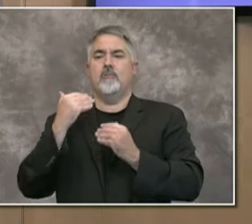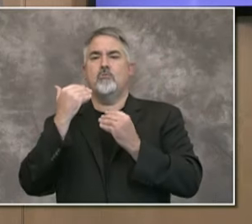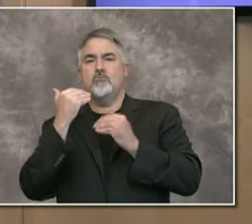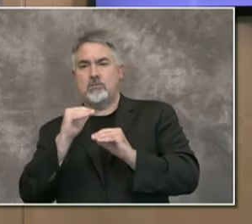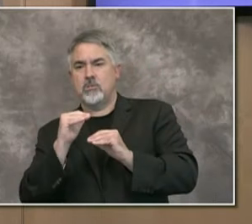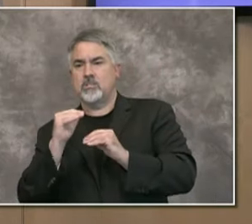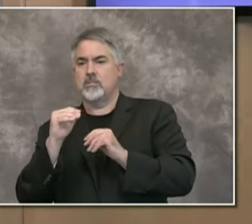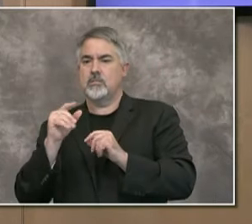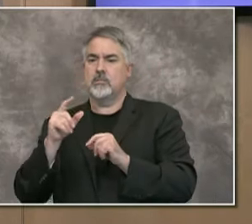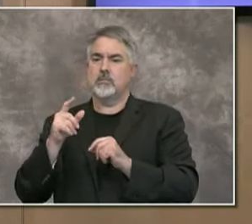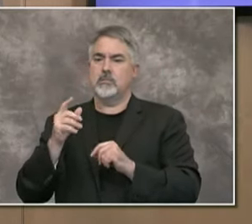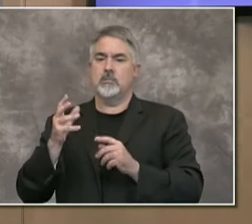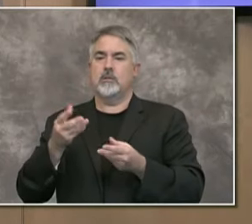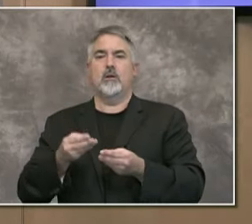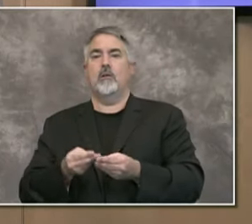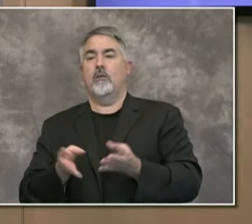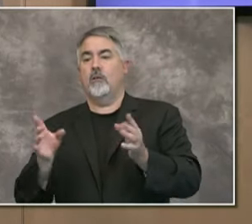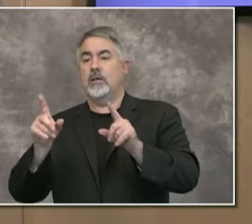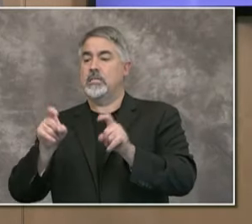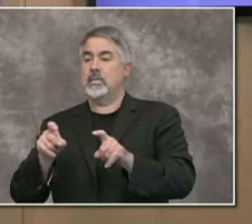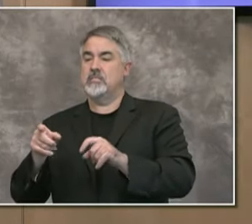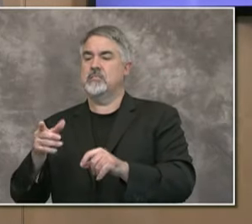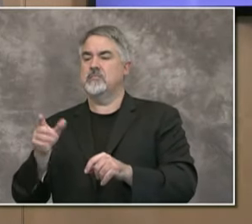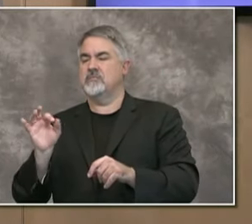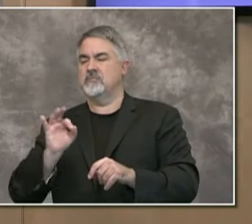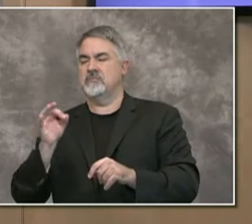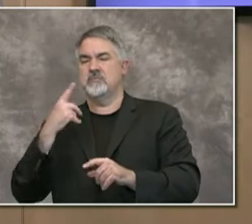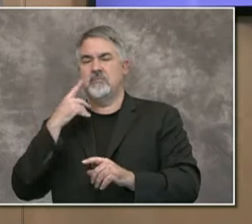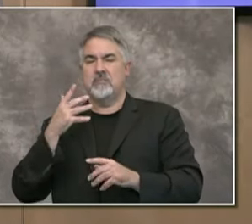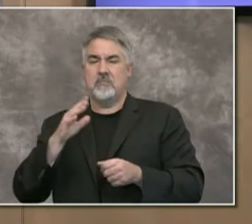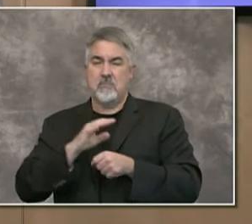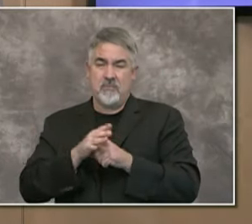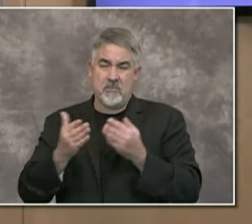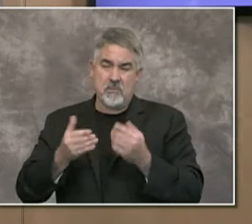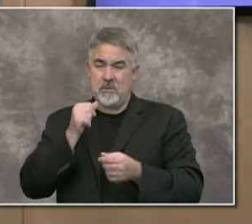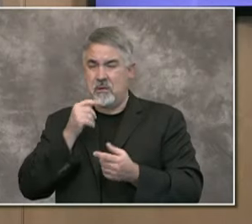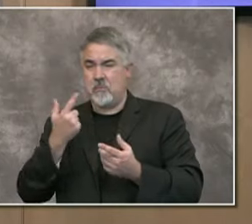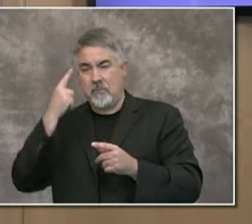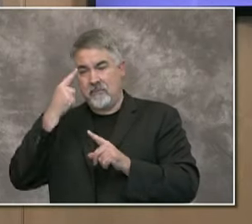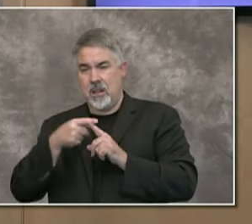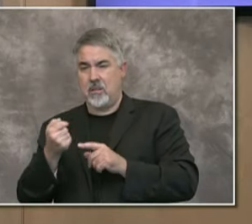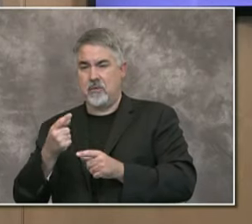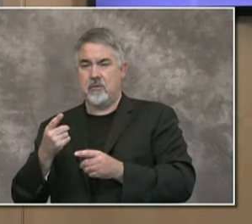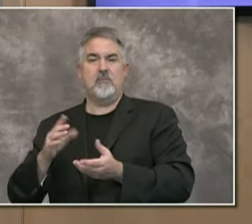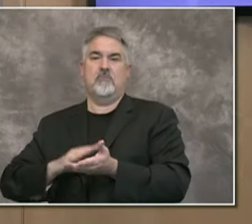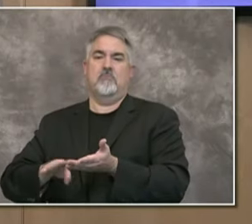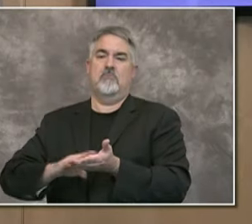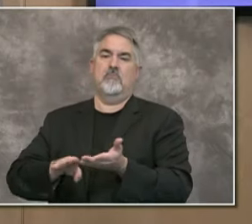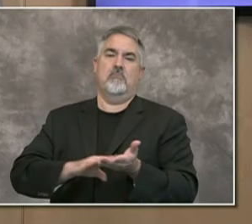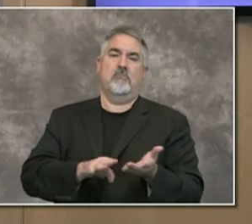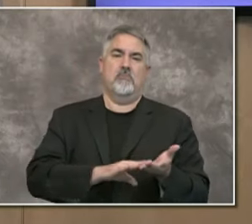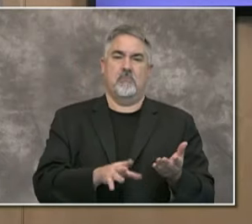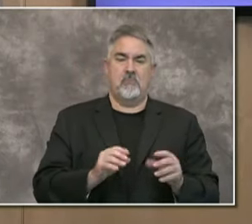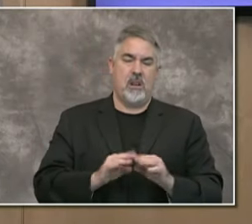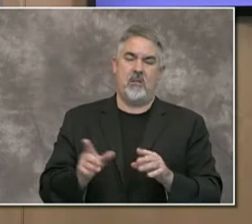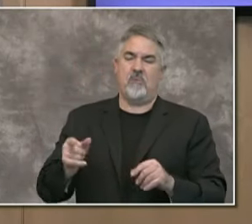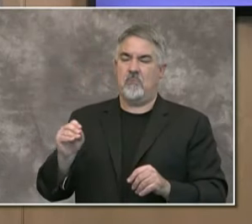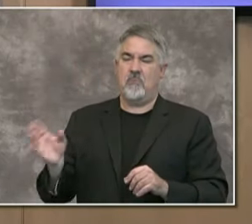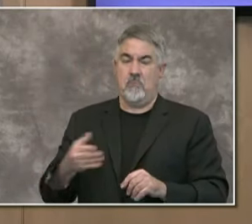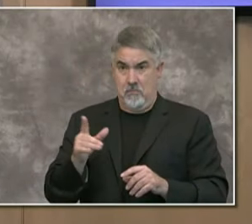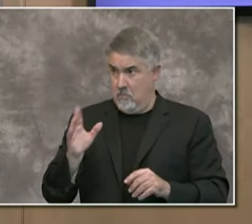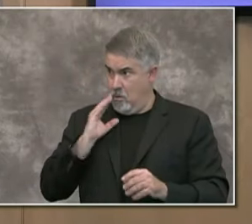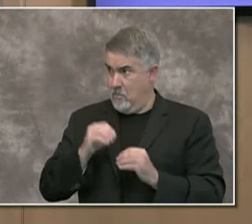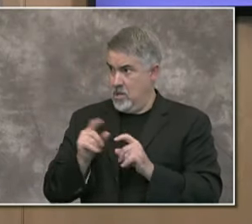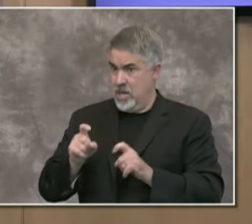with mild symptoms and no symptoms, so we can say, all right, this person's clear, this person's clear. Is that